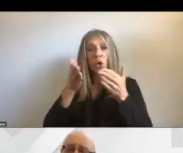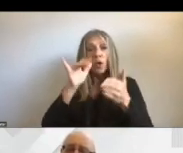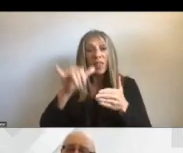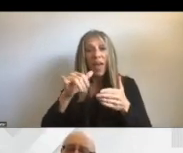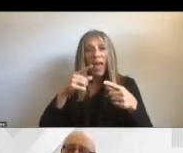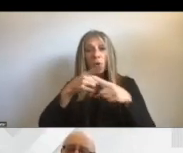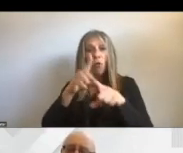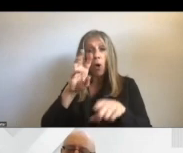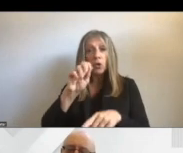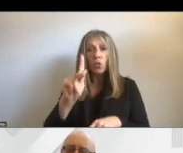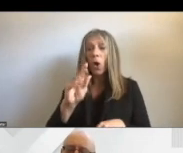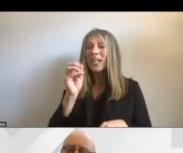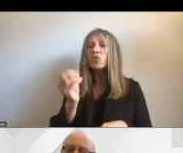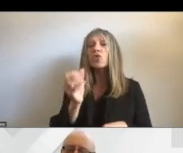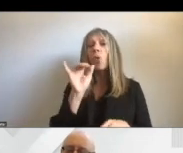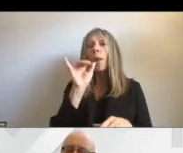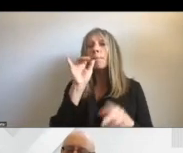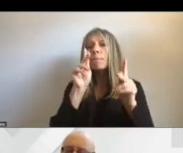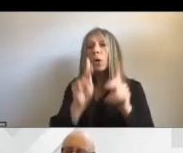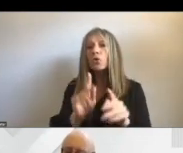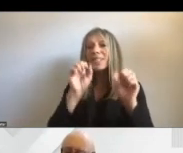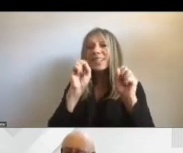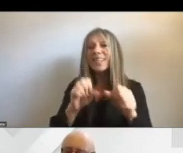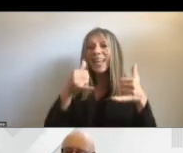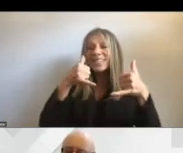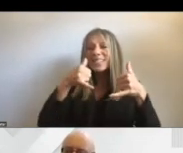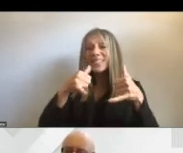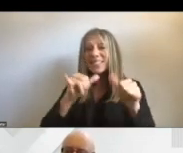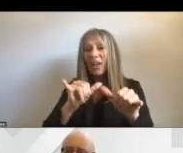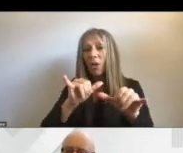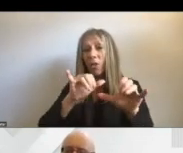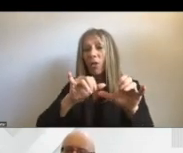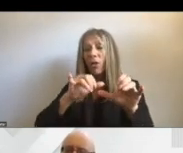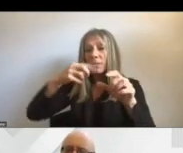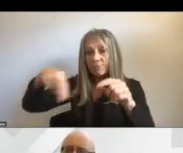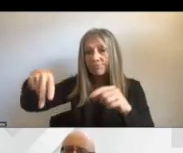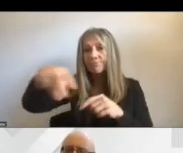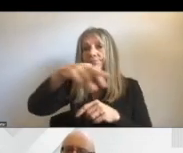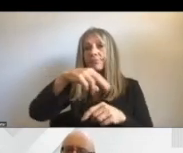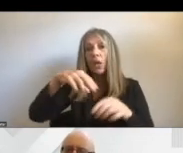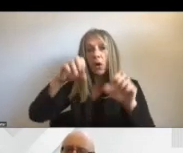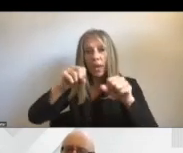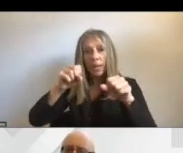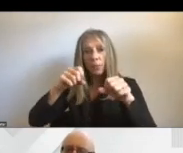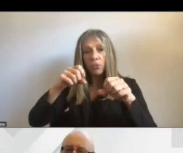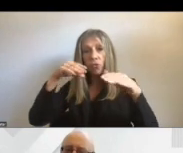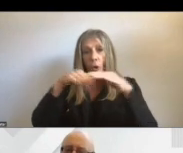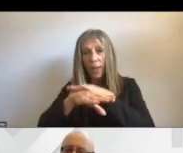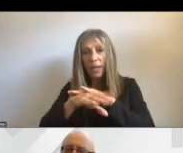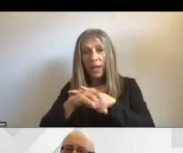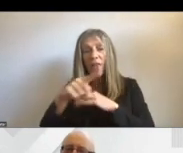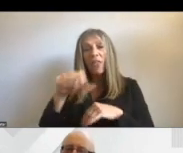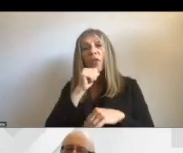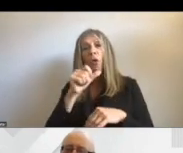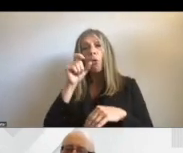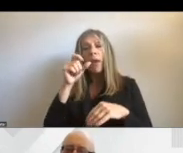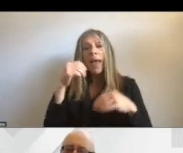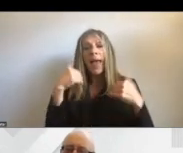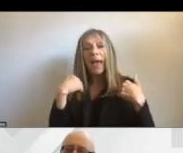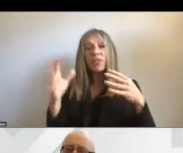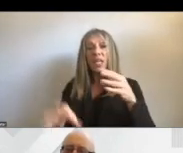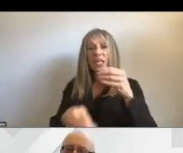2 boarding and lighting areas. The accessible ones. Dimensions are 96